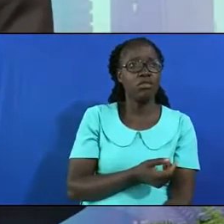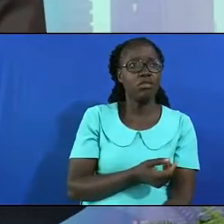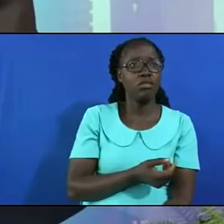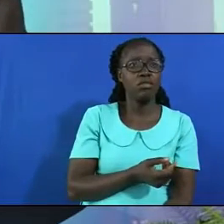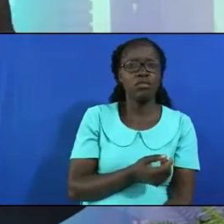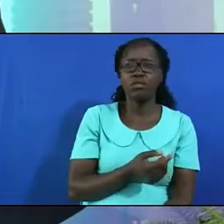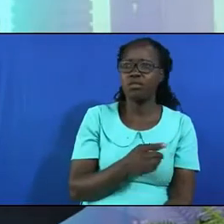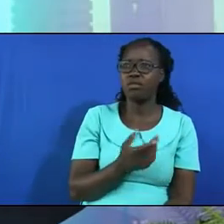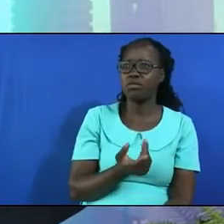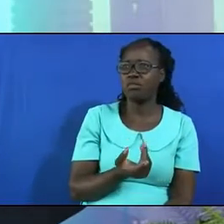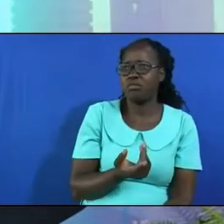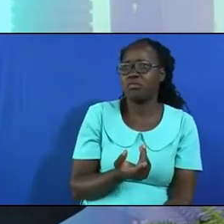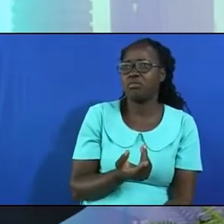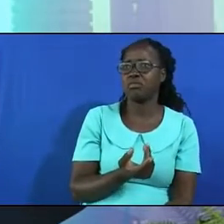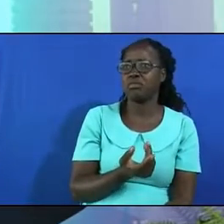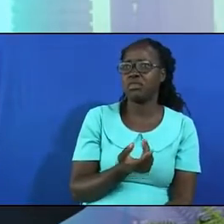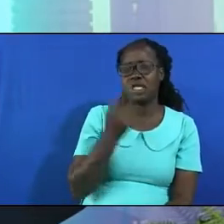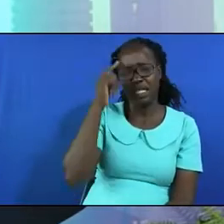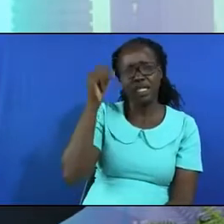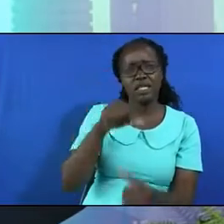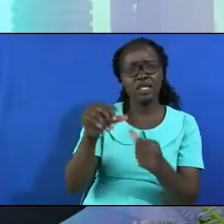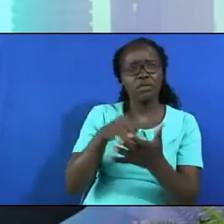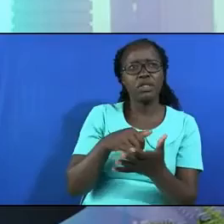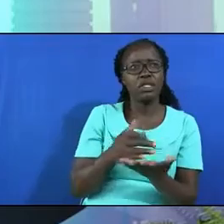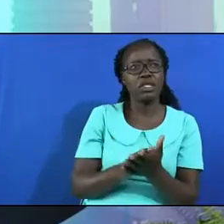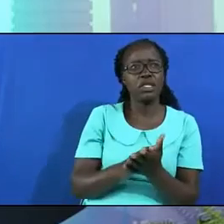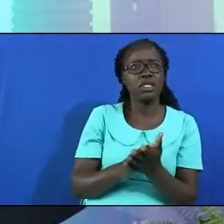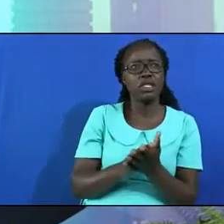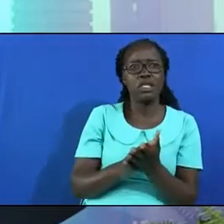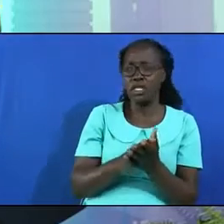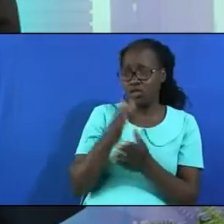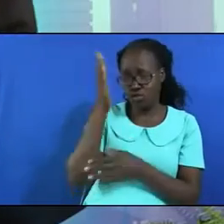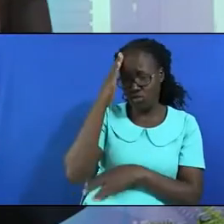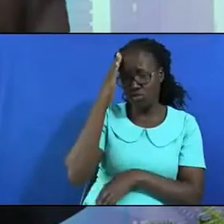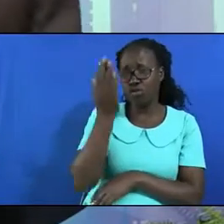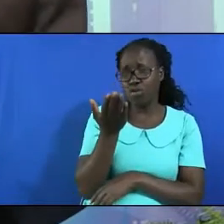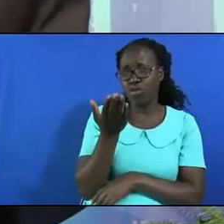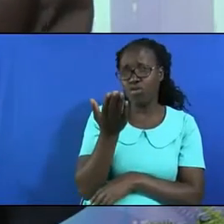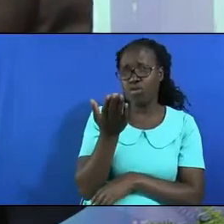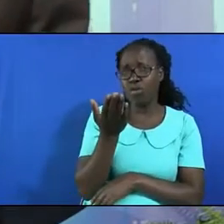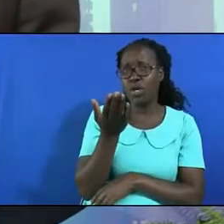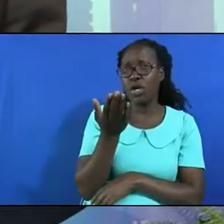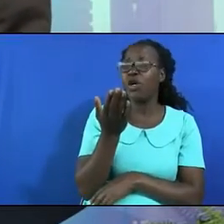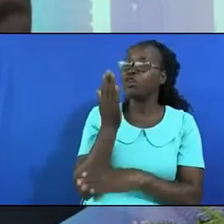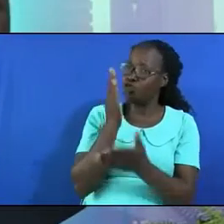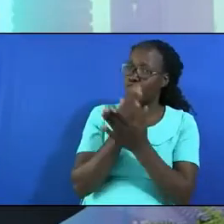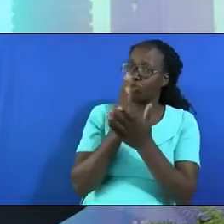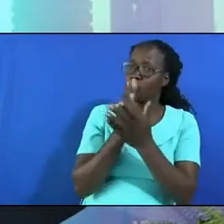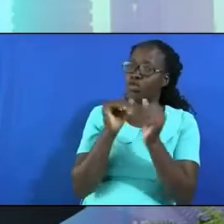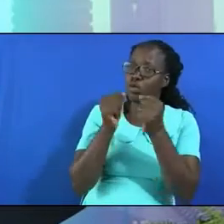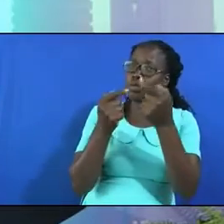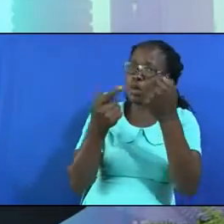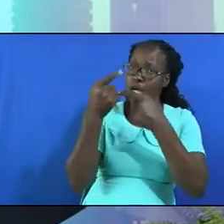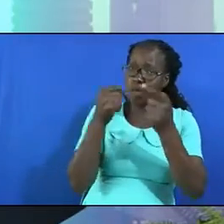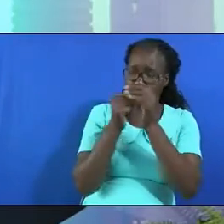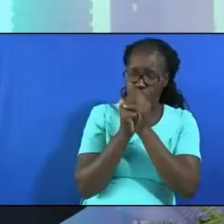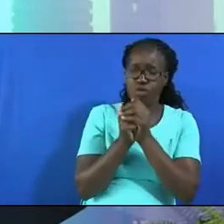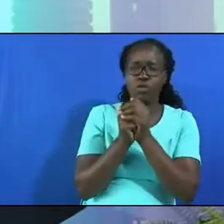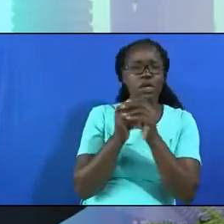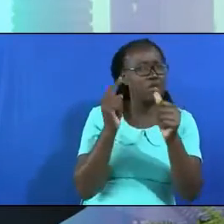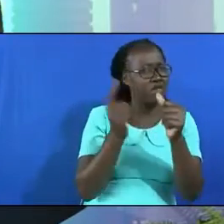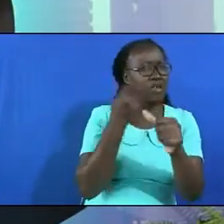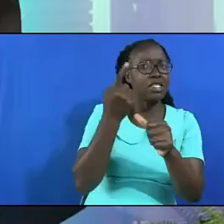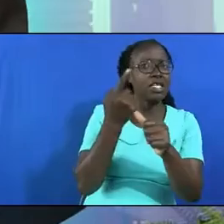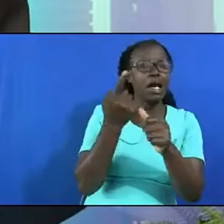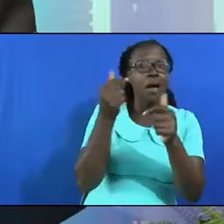Just asking. I want you to think about it. Did you know that you can actually come for worship? You can even be the